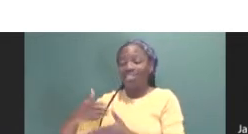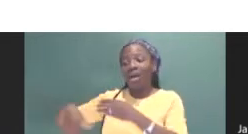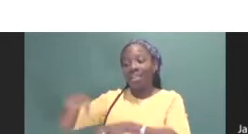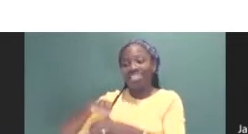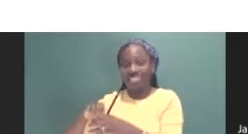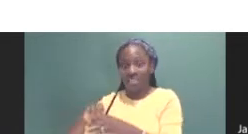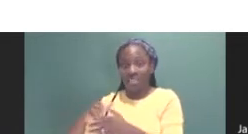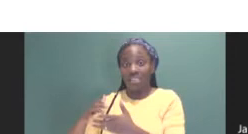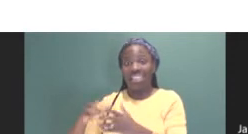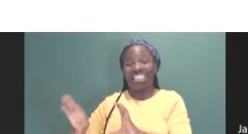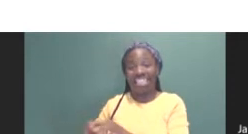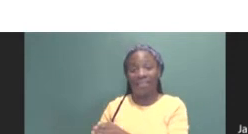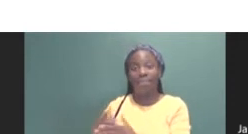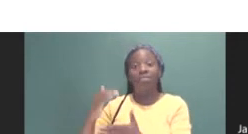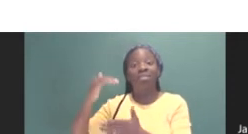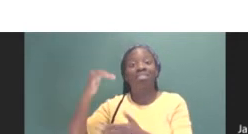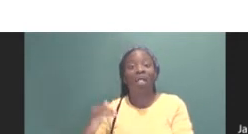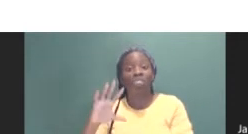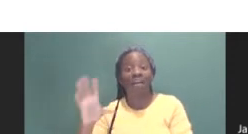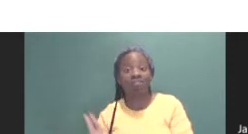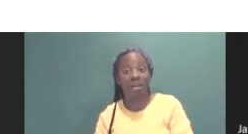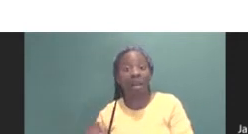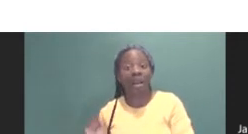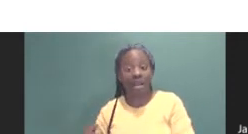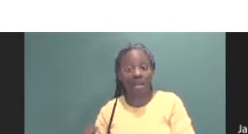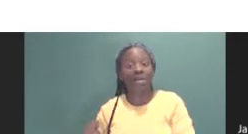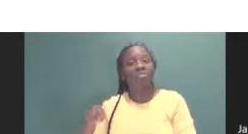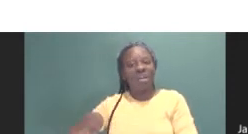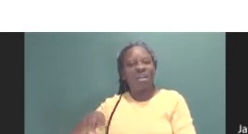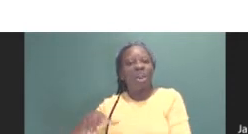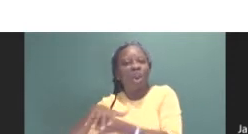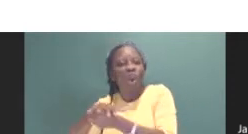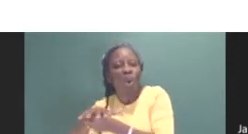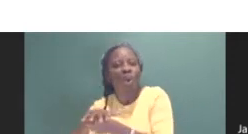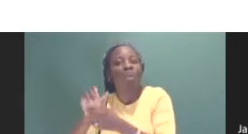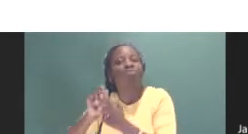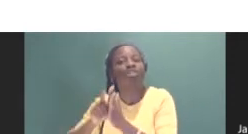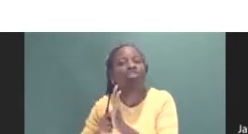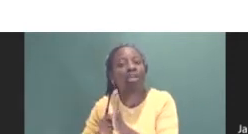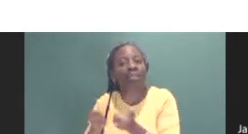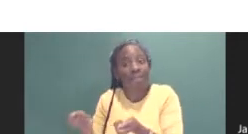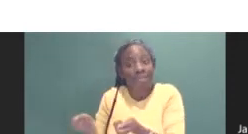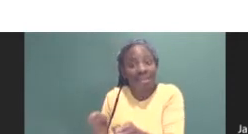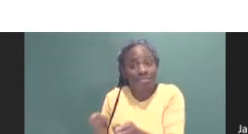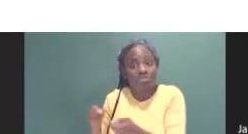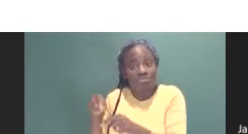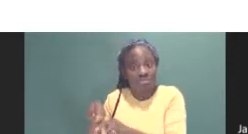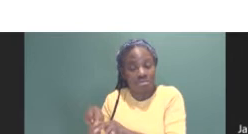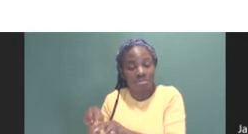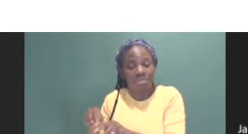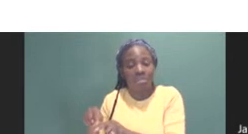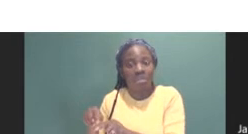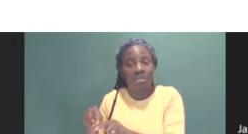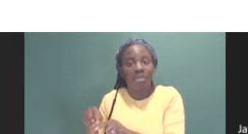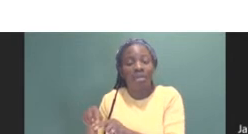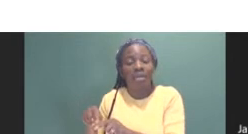South Africa really did the local project management and